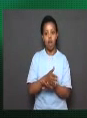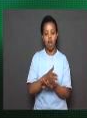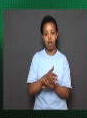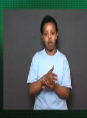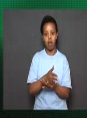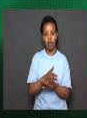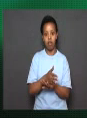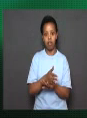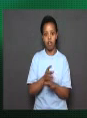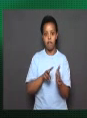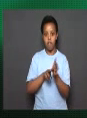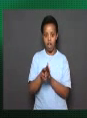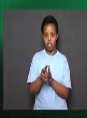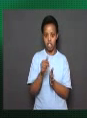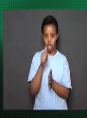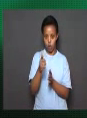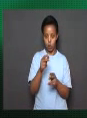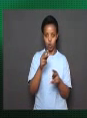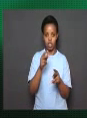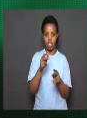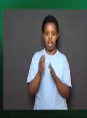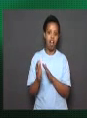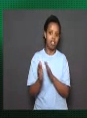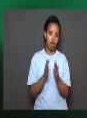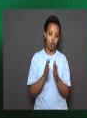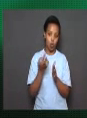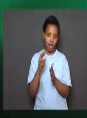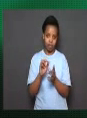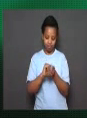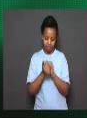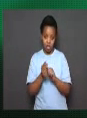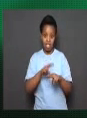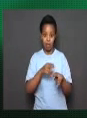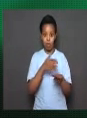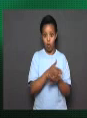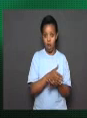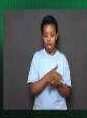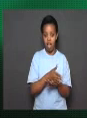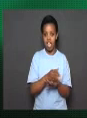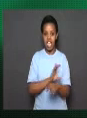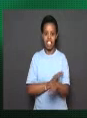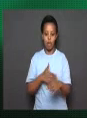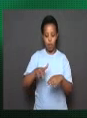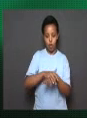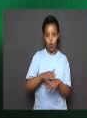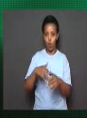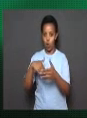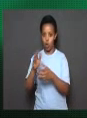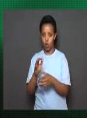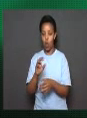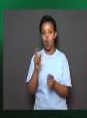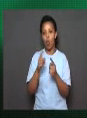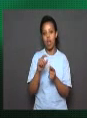virus reassembles and escapes through the host cell's membrane.